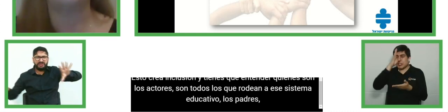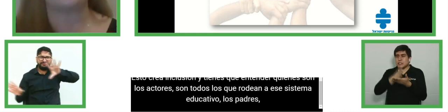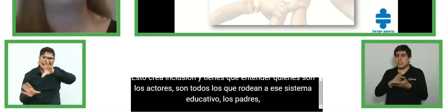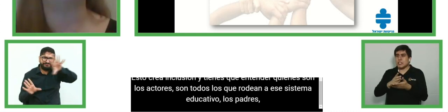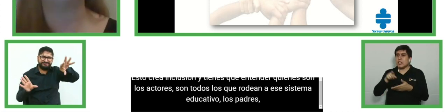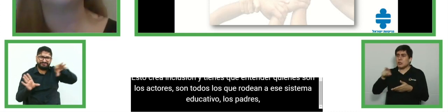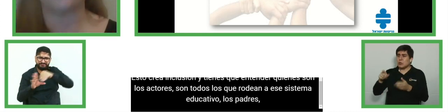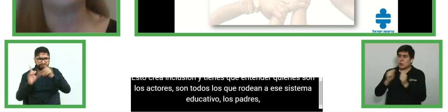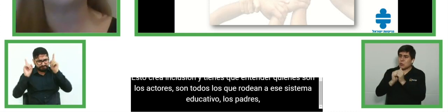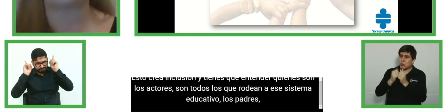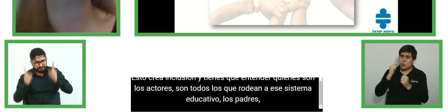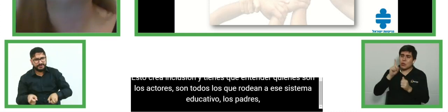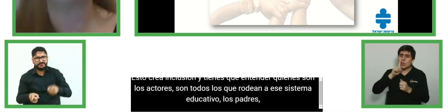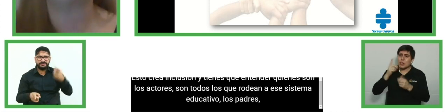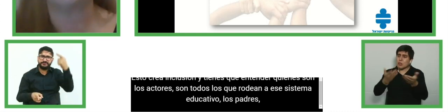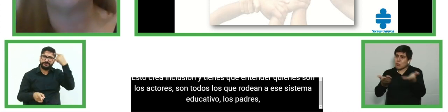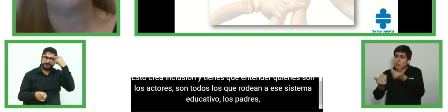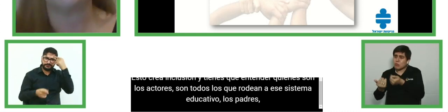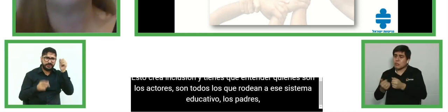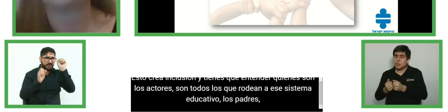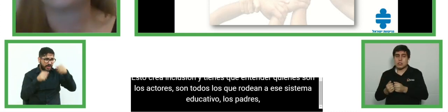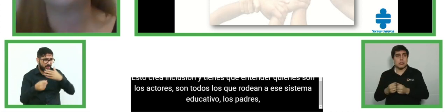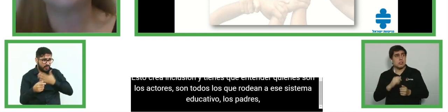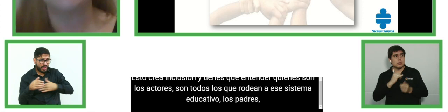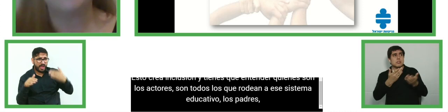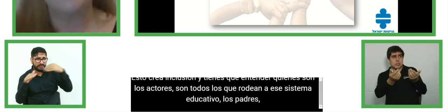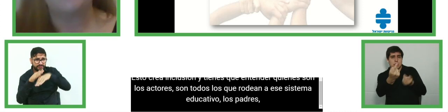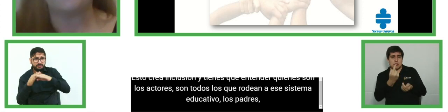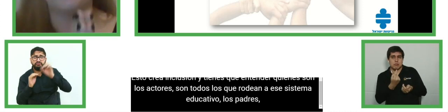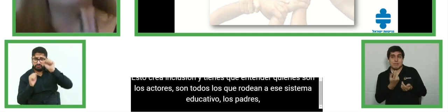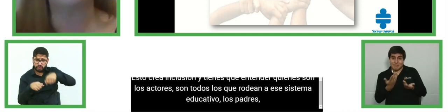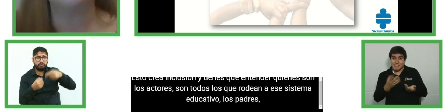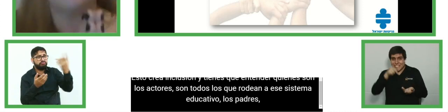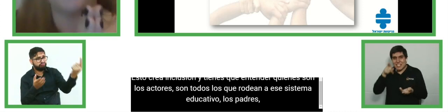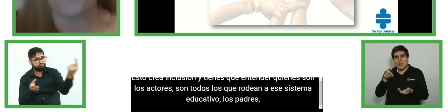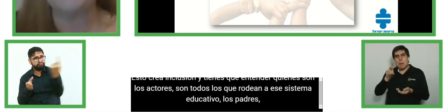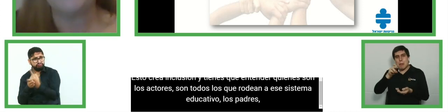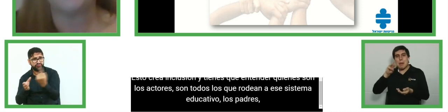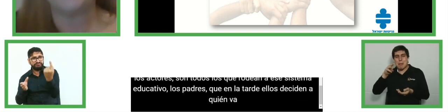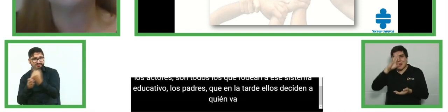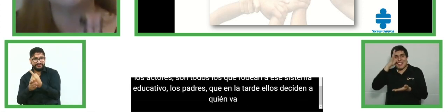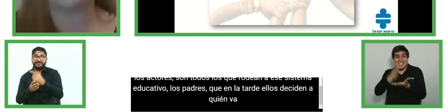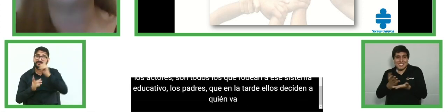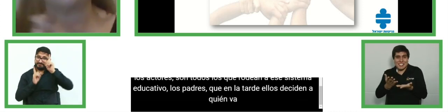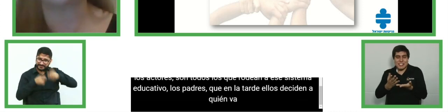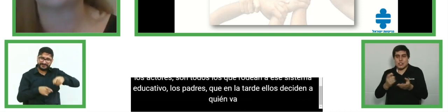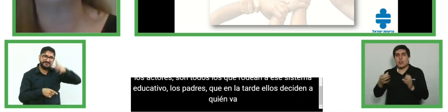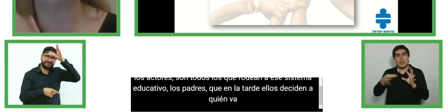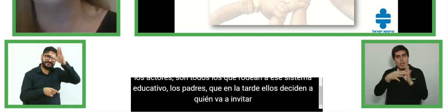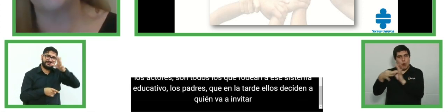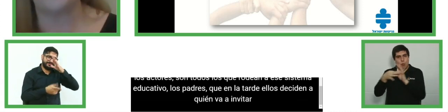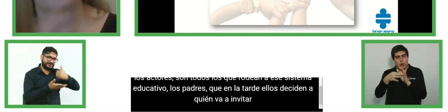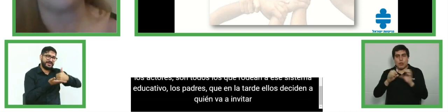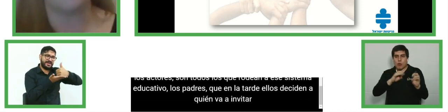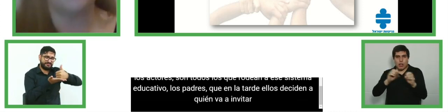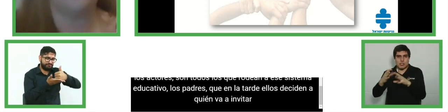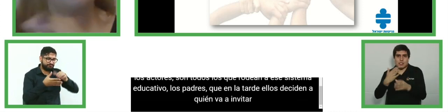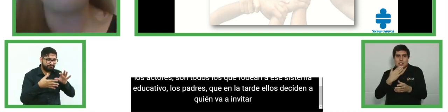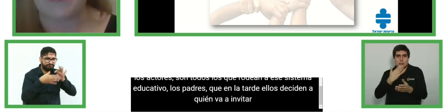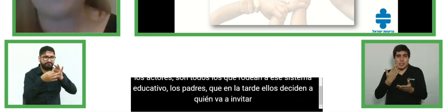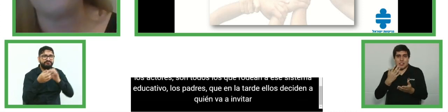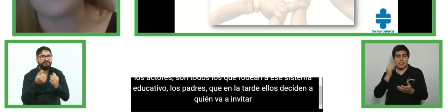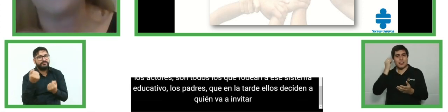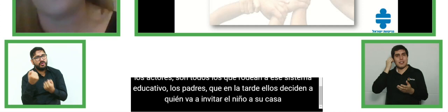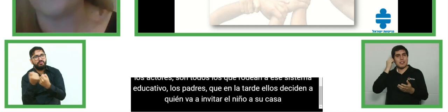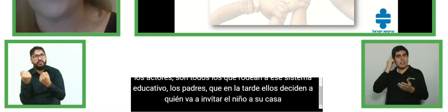guys, the real goal here is not that the child will know or not know math better or worse. The goal